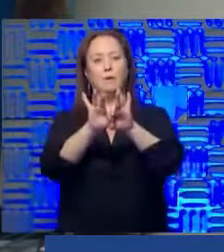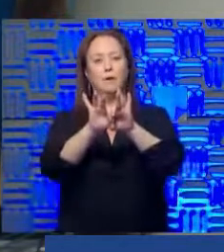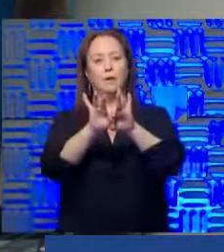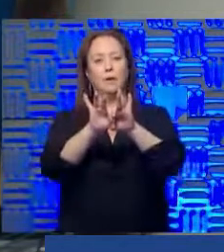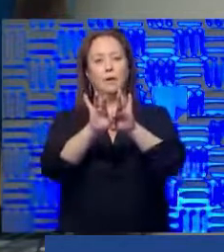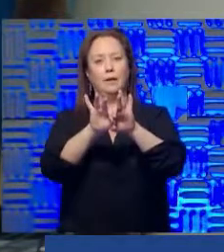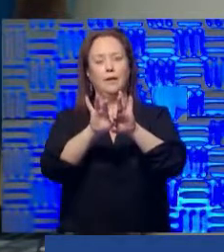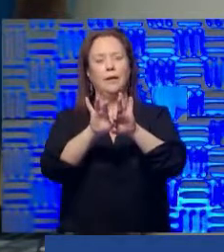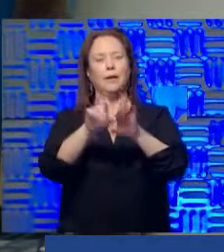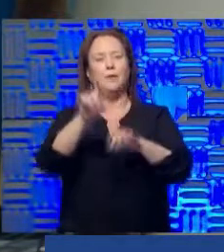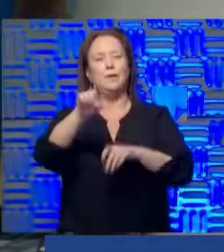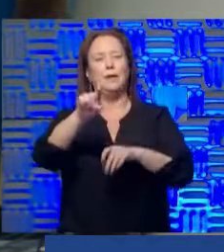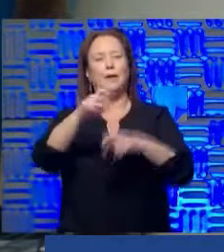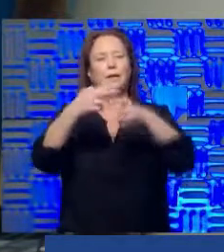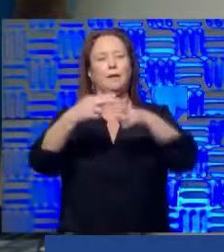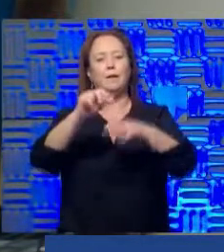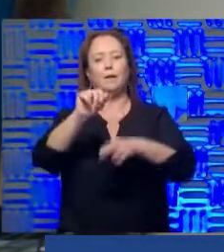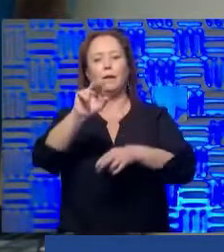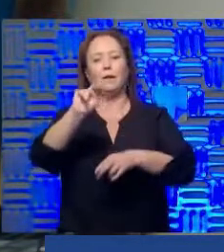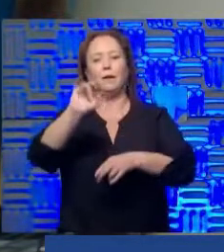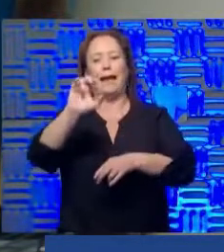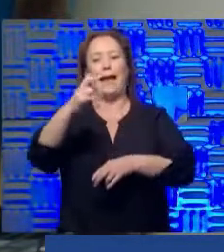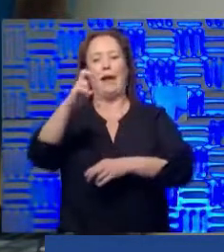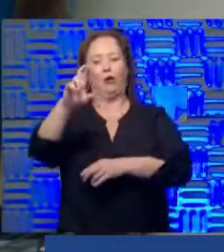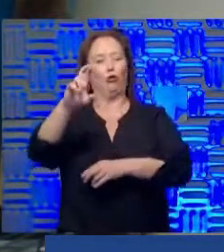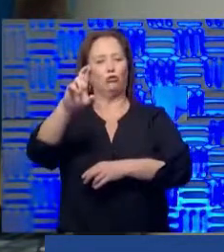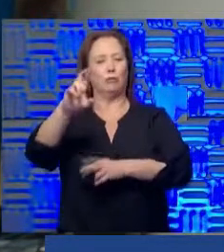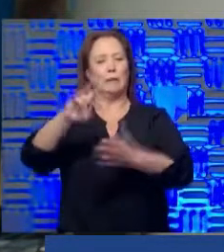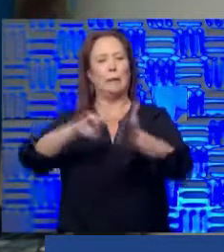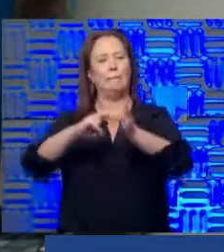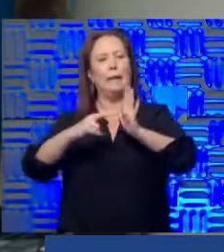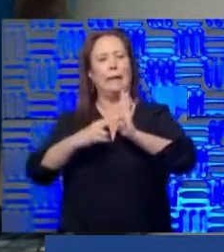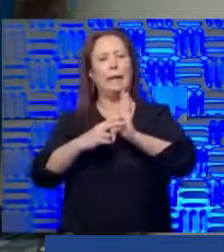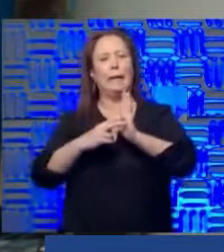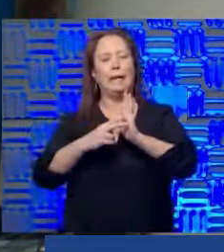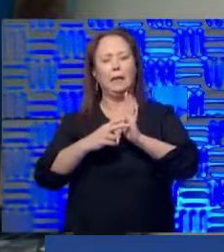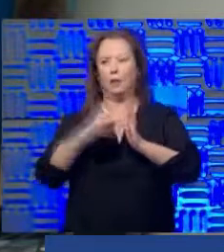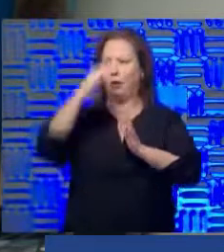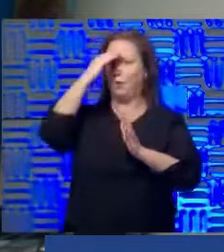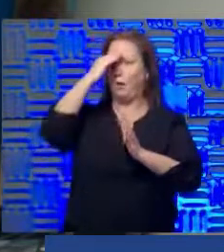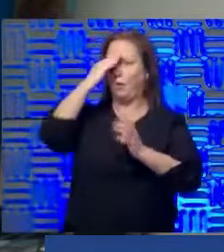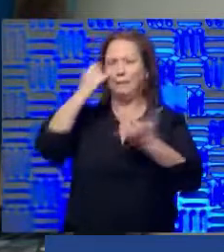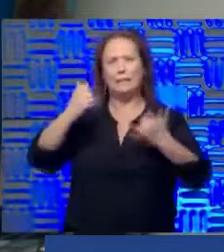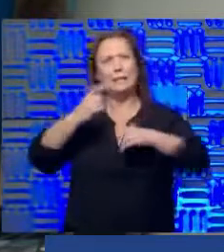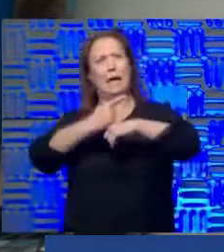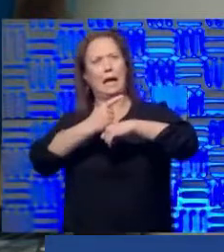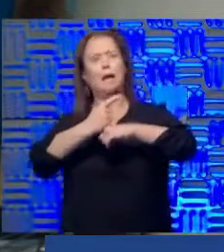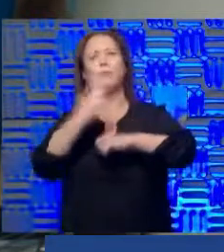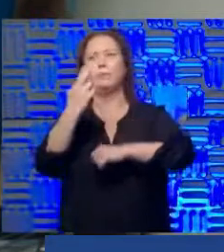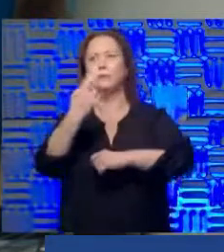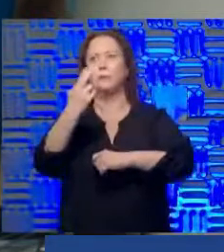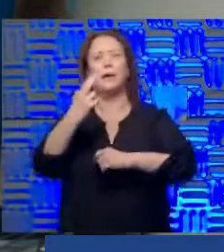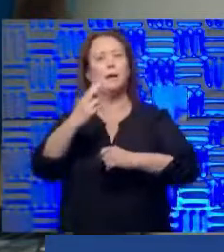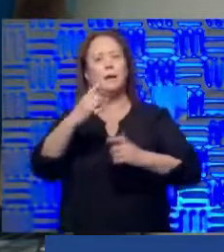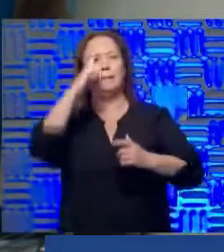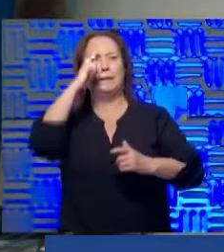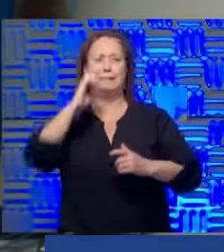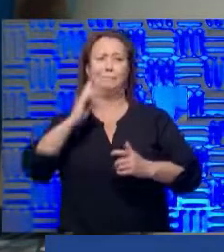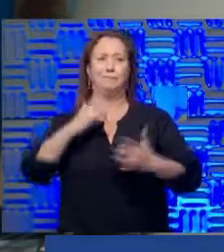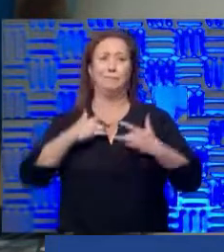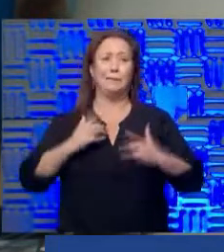anchor, you need these anchors during the day to know actually kind of like what day it is, because usually we have these anchors of kids going to school